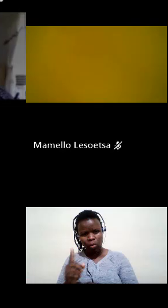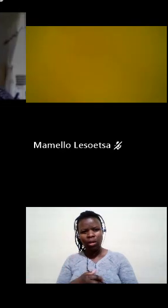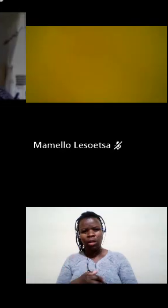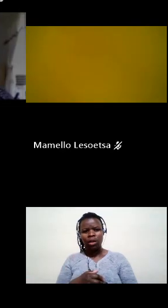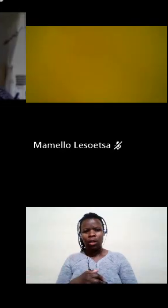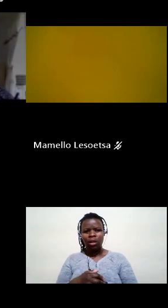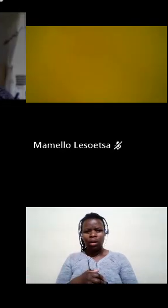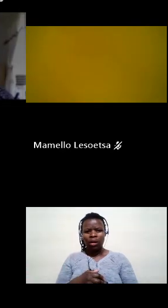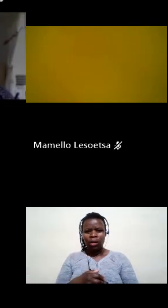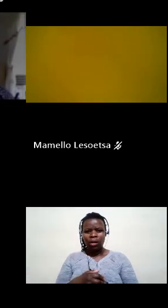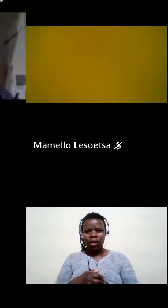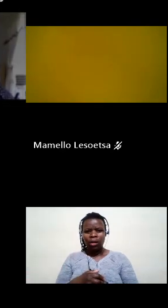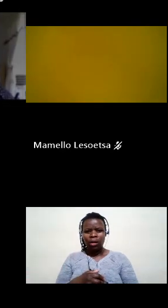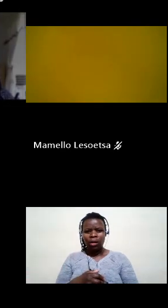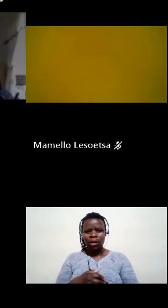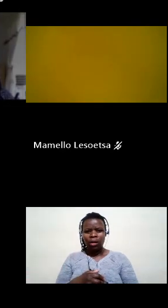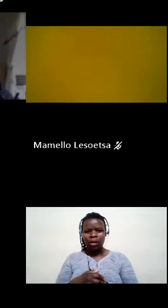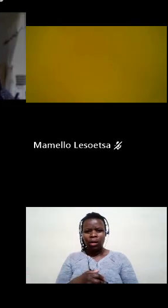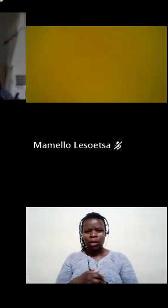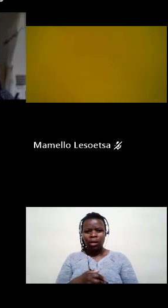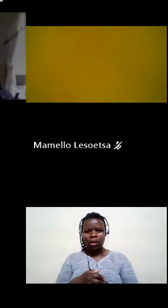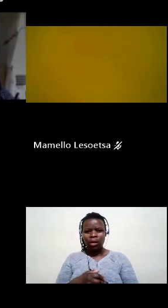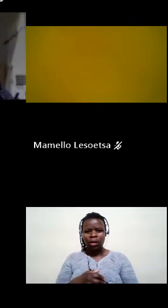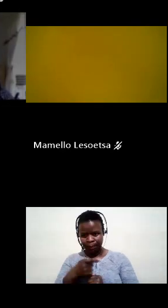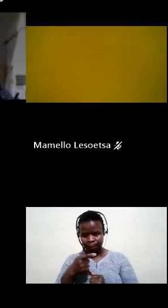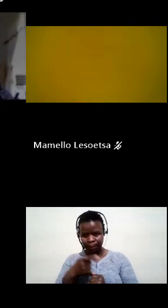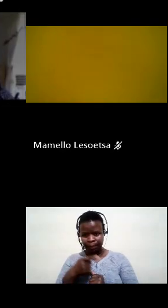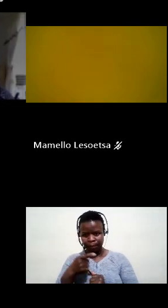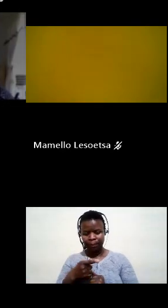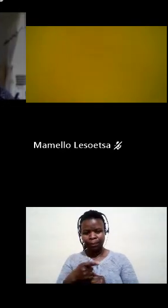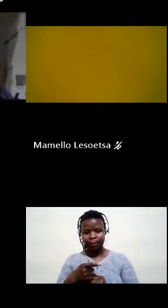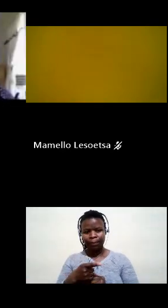the microscope, any type of